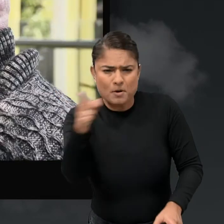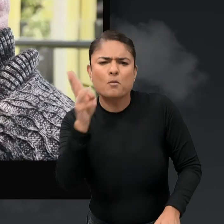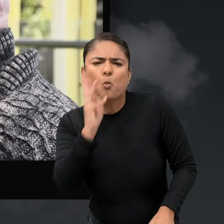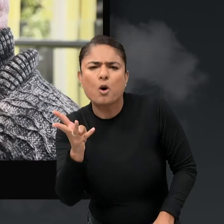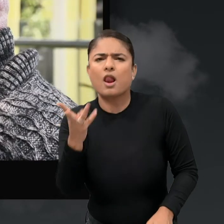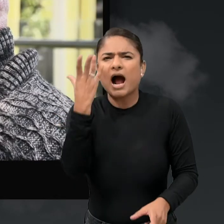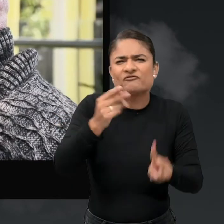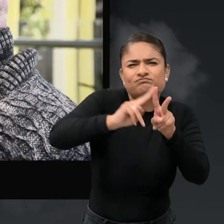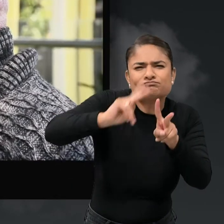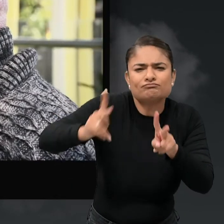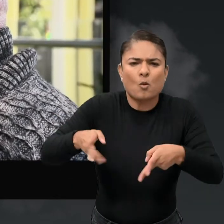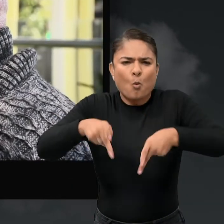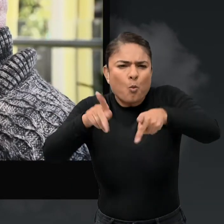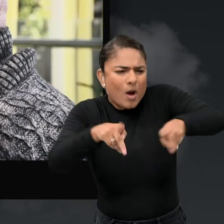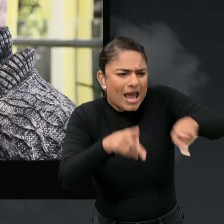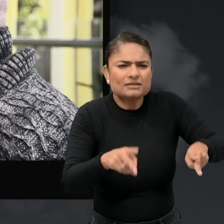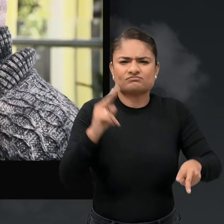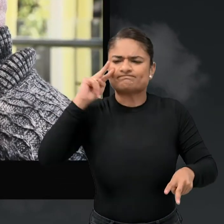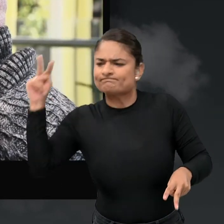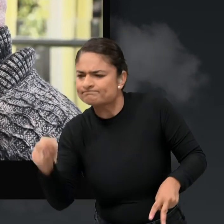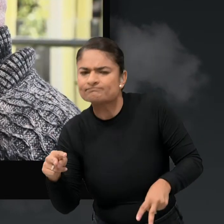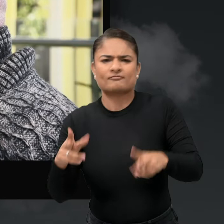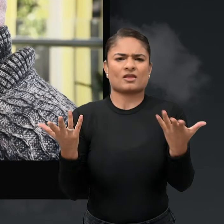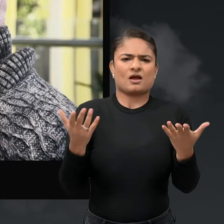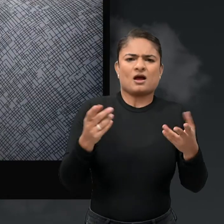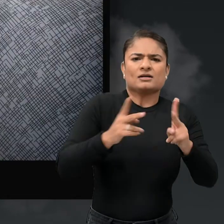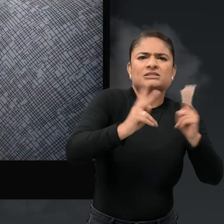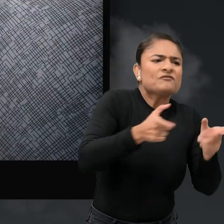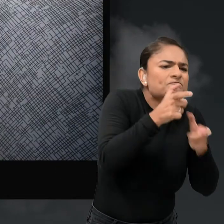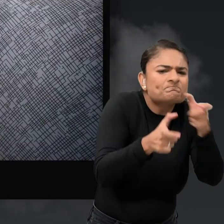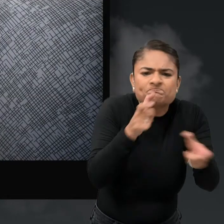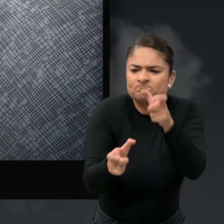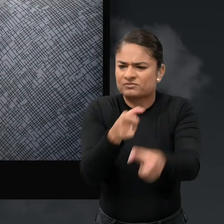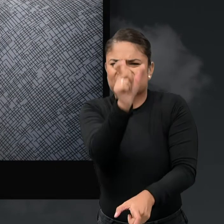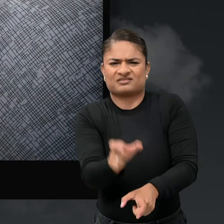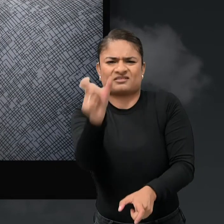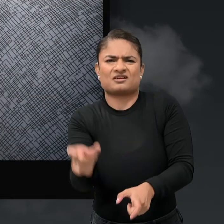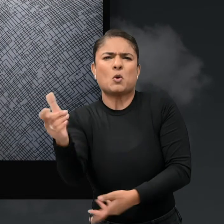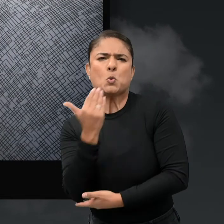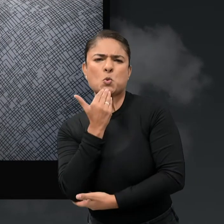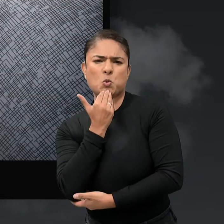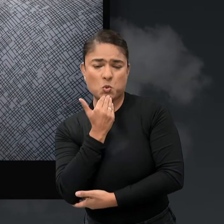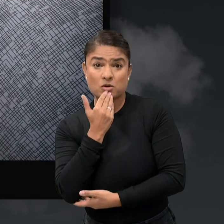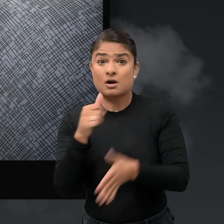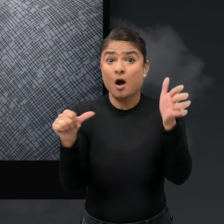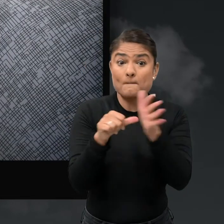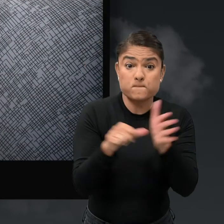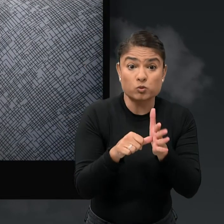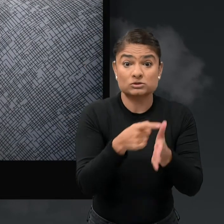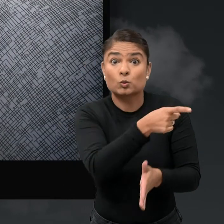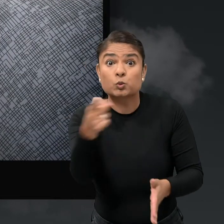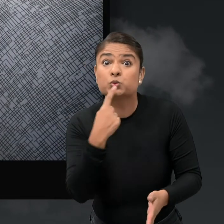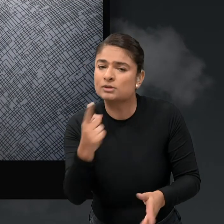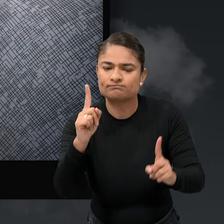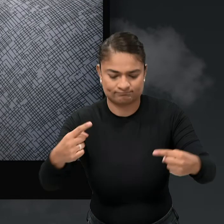are important, and people would always have different views, different perceptions, different sayings about you. But what